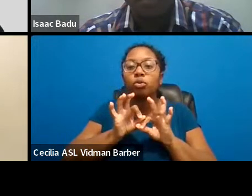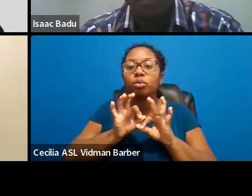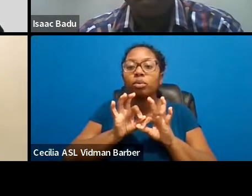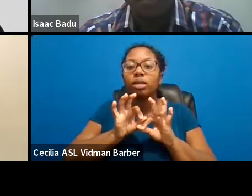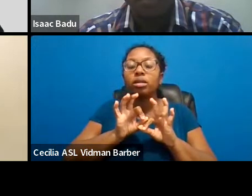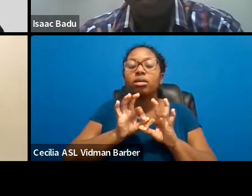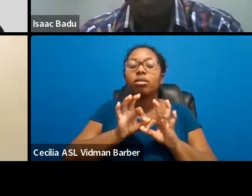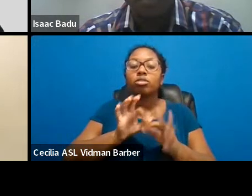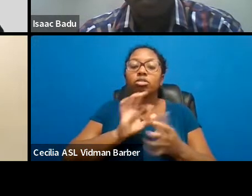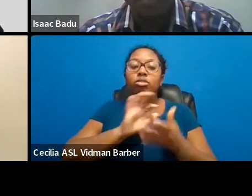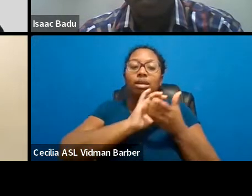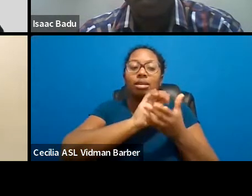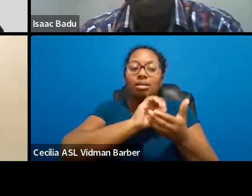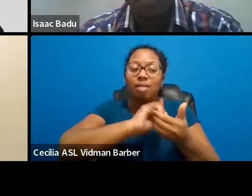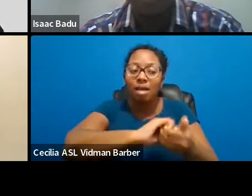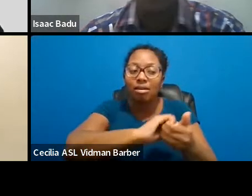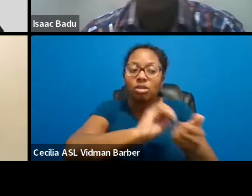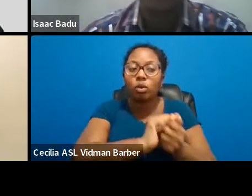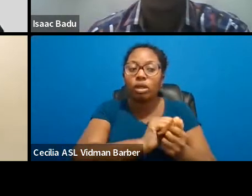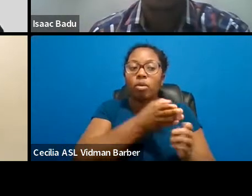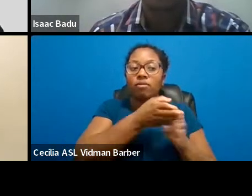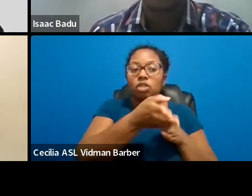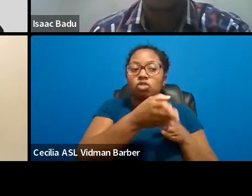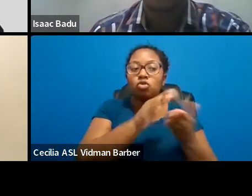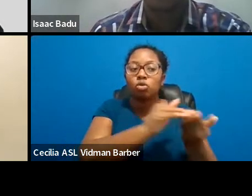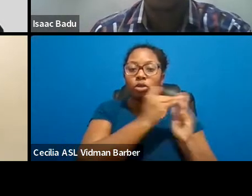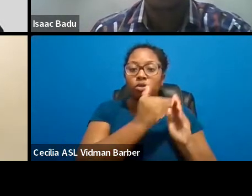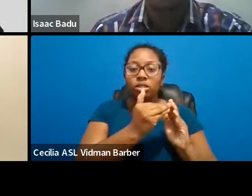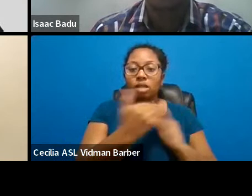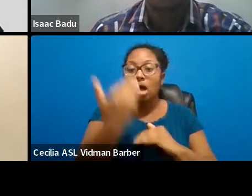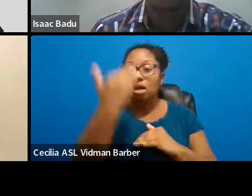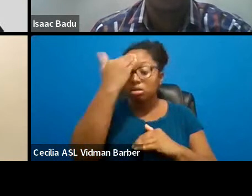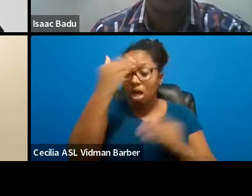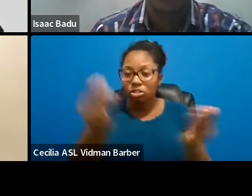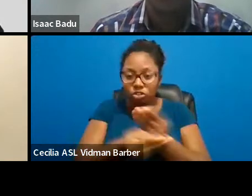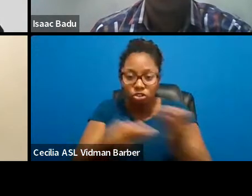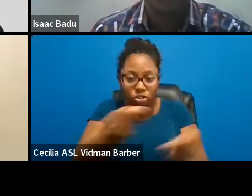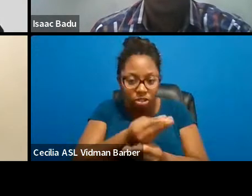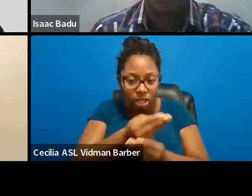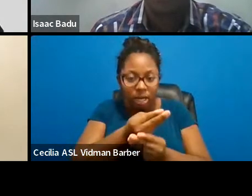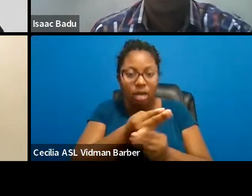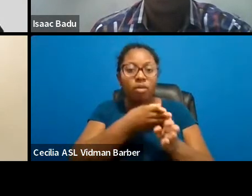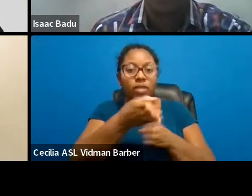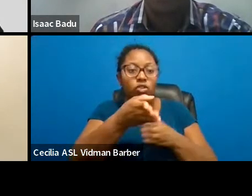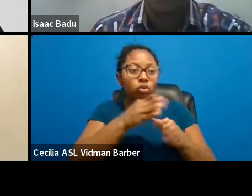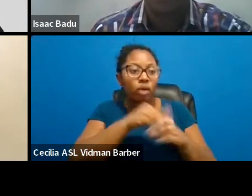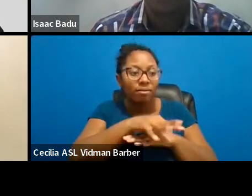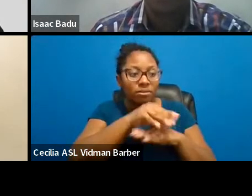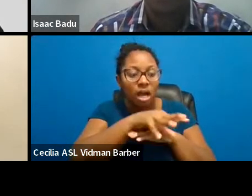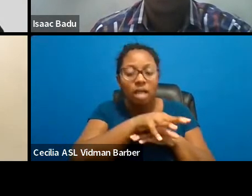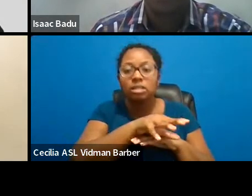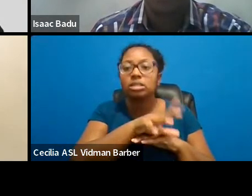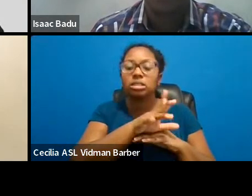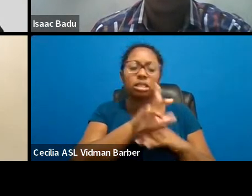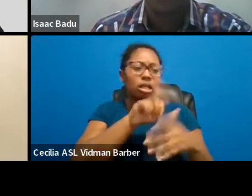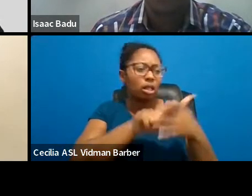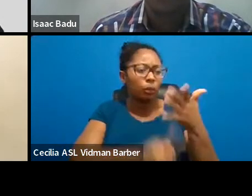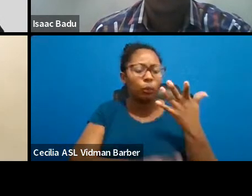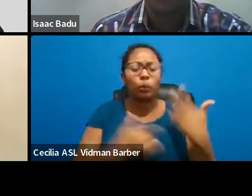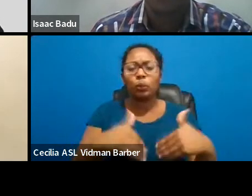professional communities, knowledge exchange, professional advice. All of these would